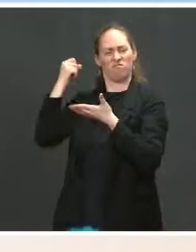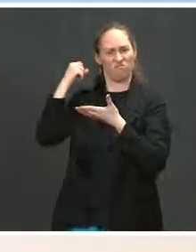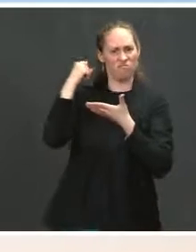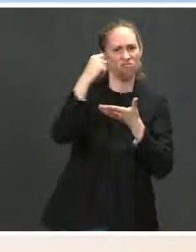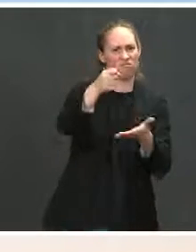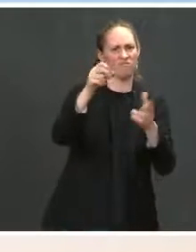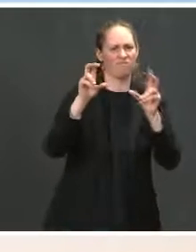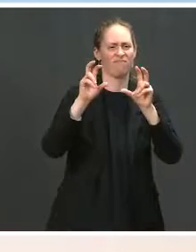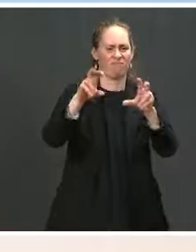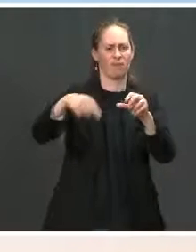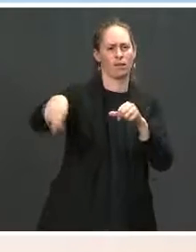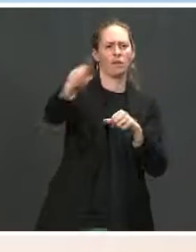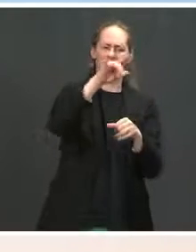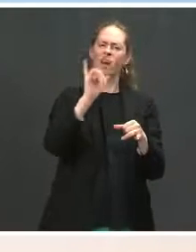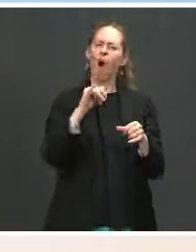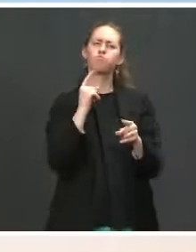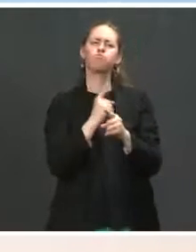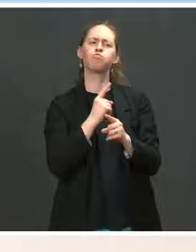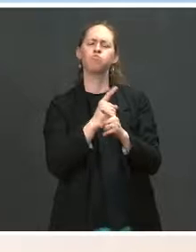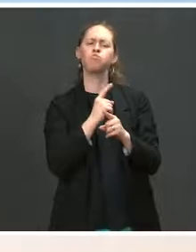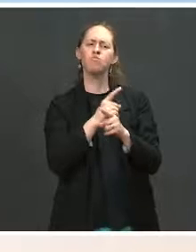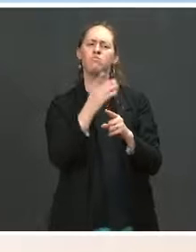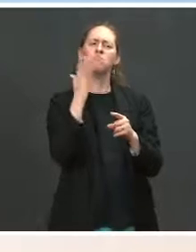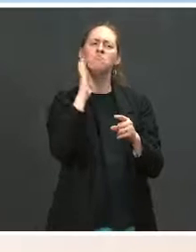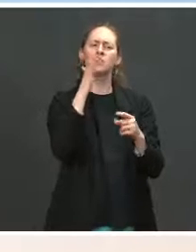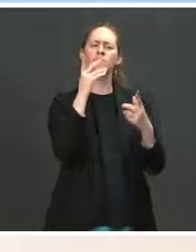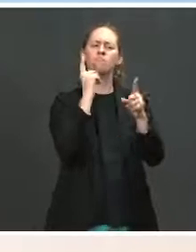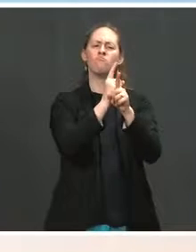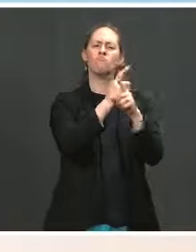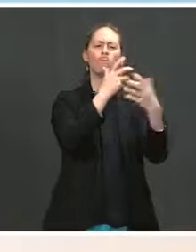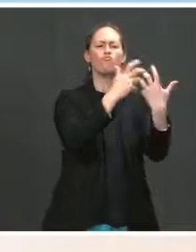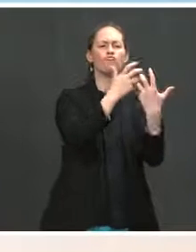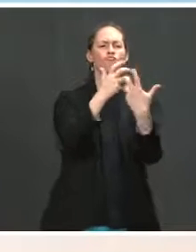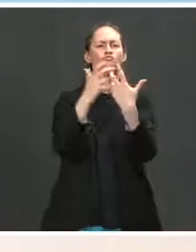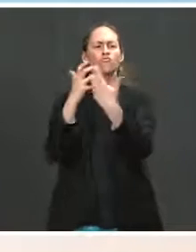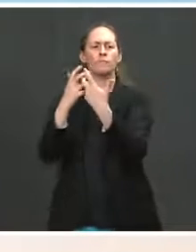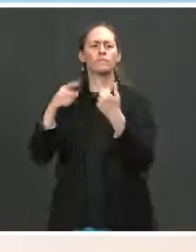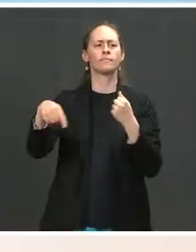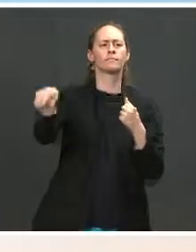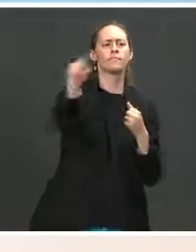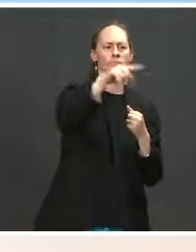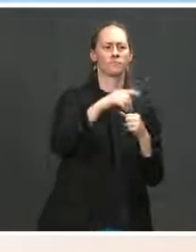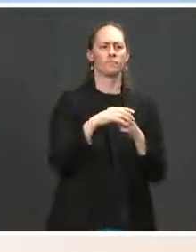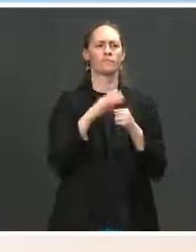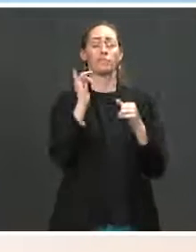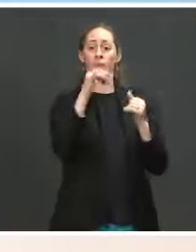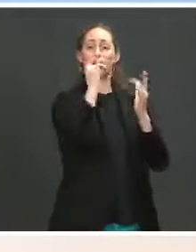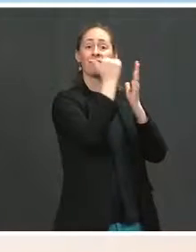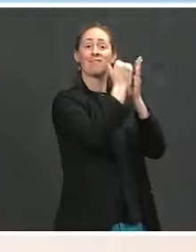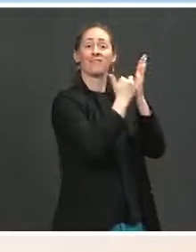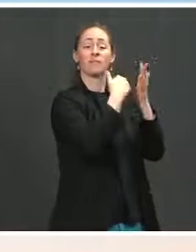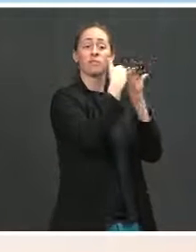the appropriate and effective step. And the discretionary guidance does exactly that. It provides funds with specific requirements,